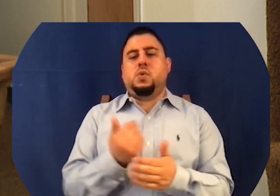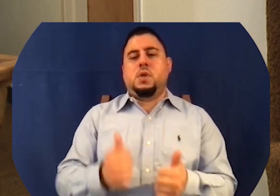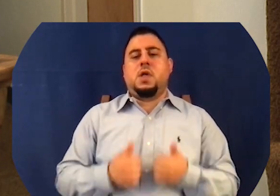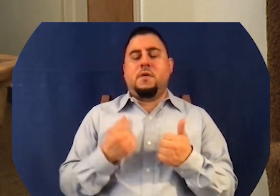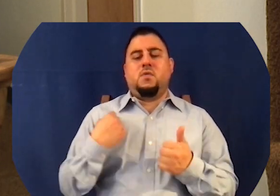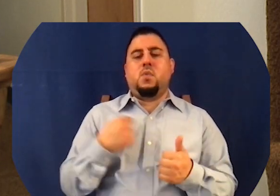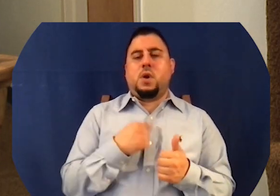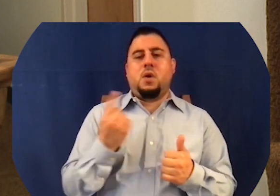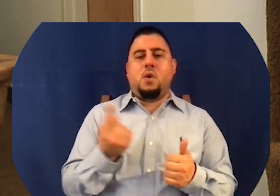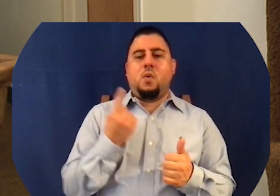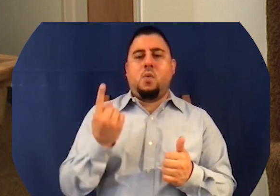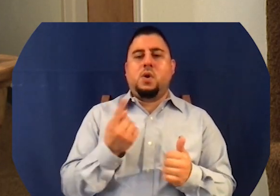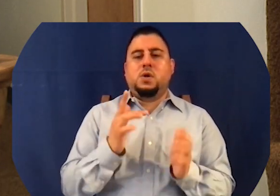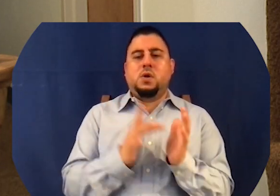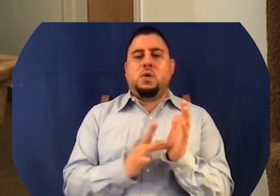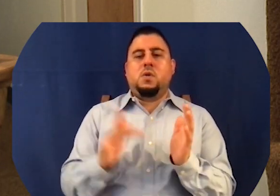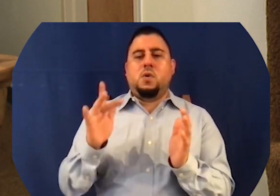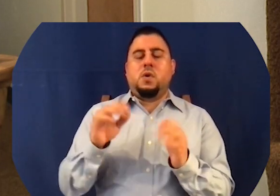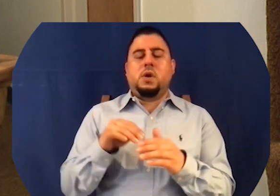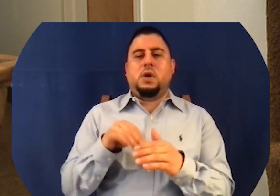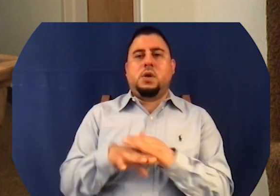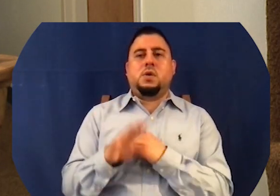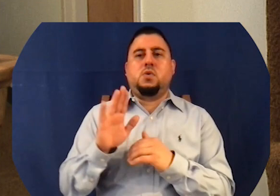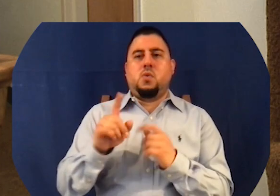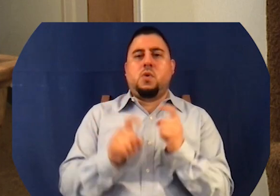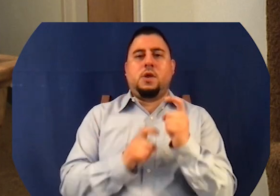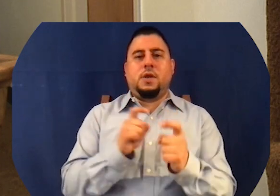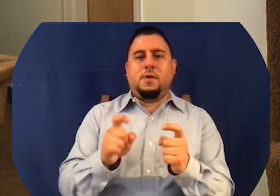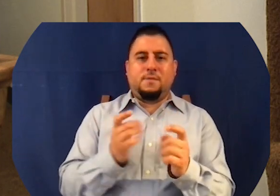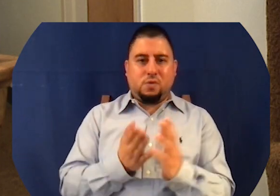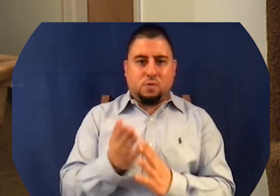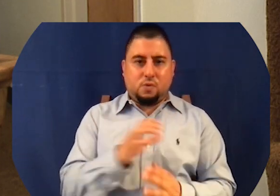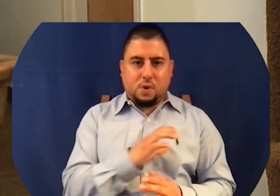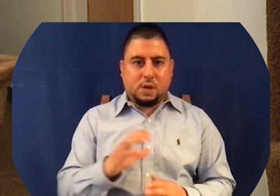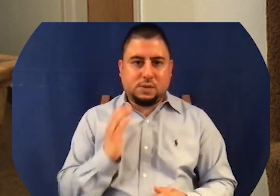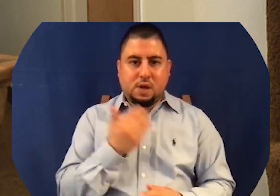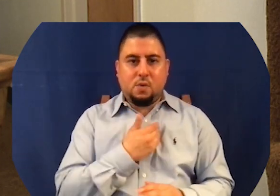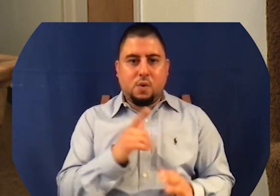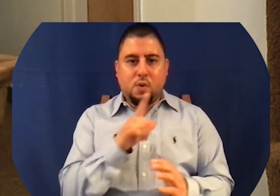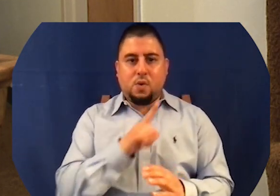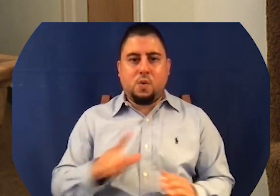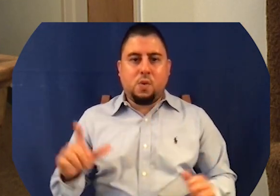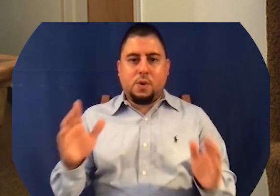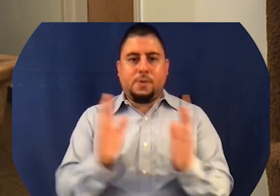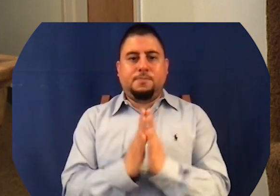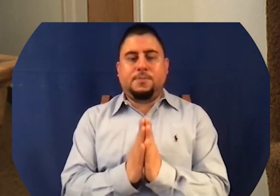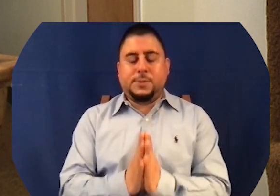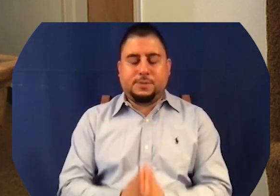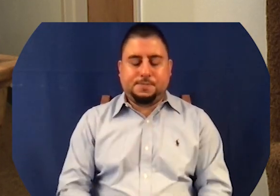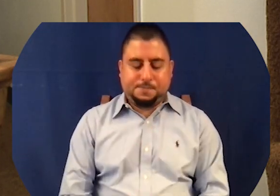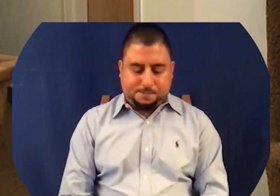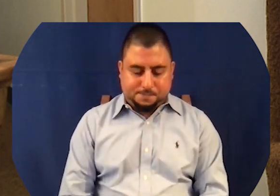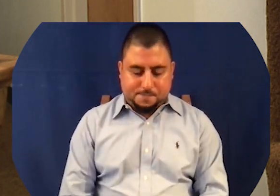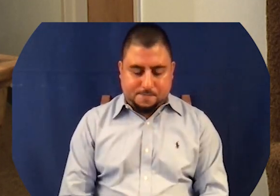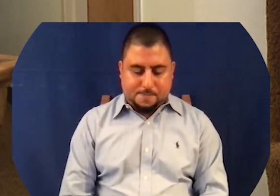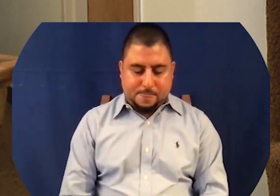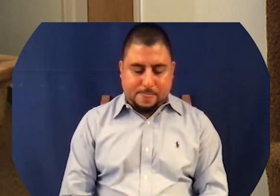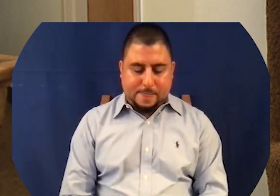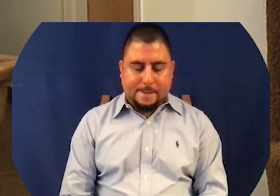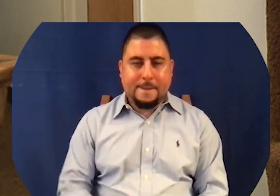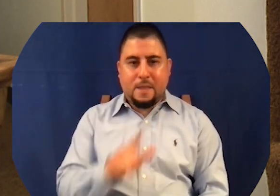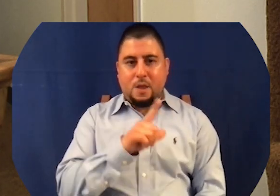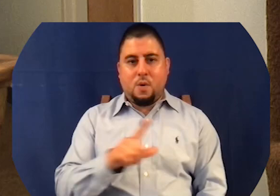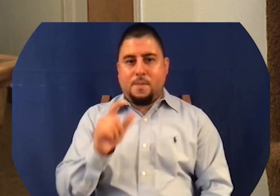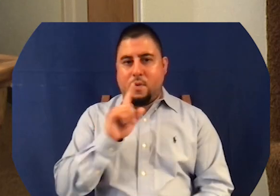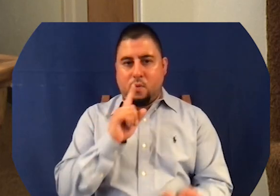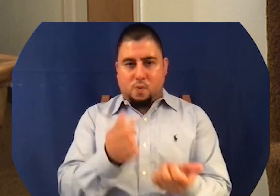may always glory in your gift. Through Christ, our Lord. Amen. The